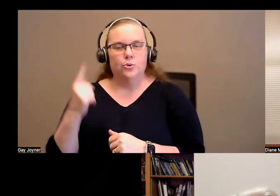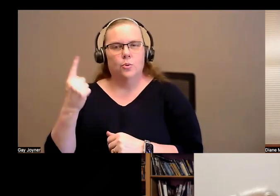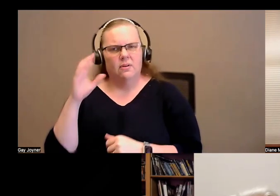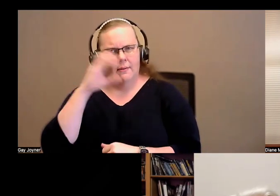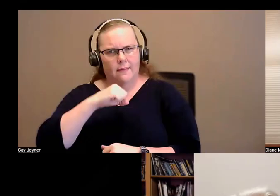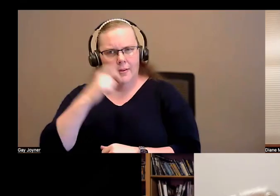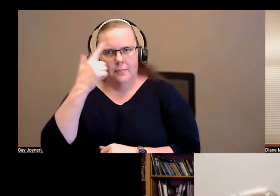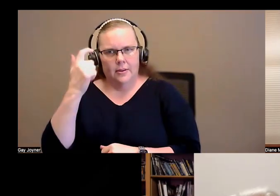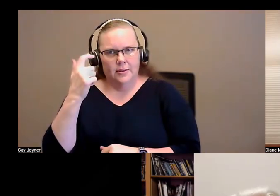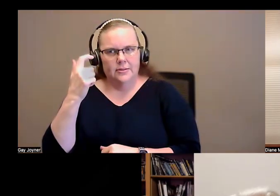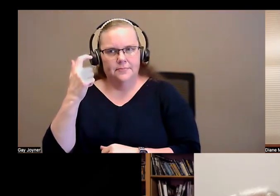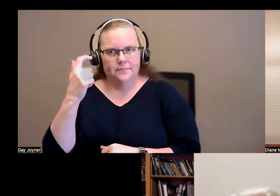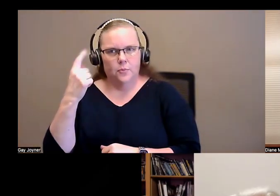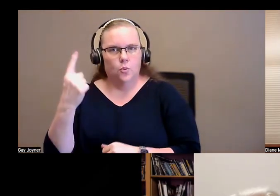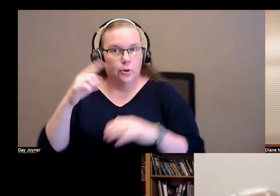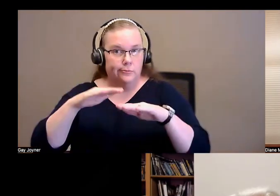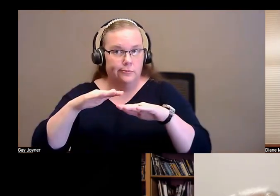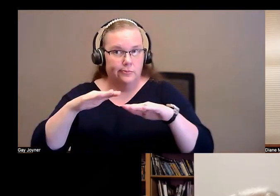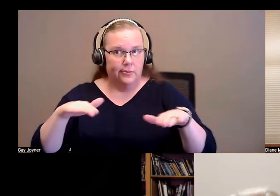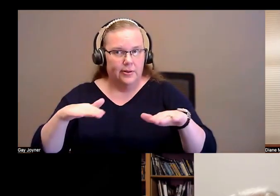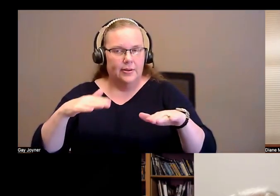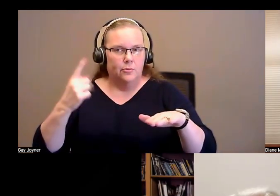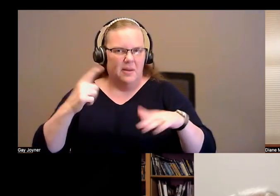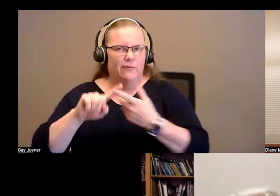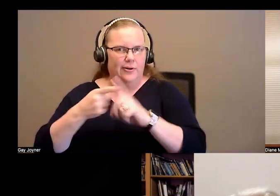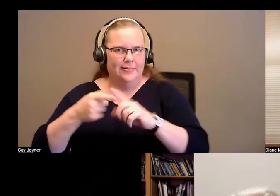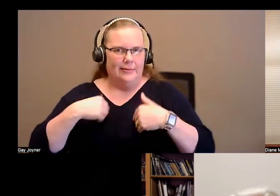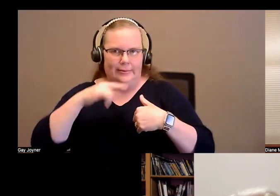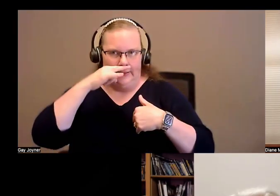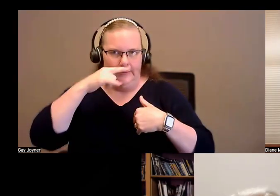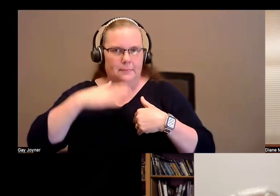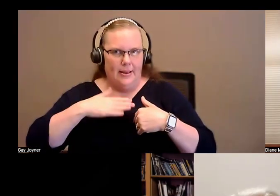friends has children that are my kids' age, so we're talking